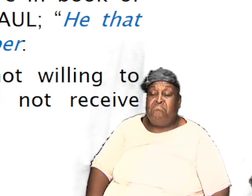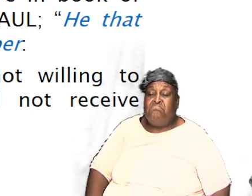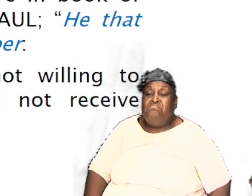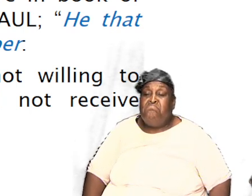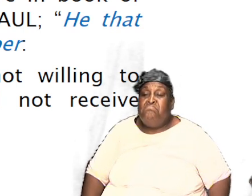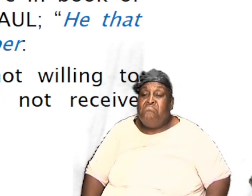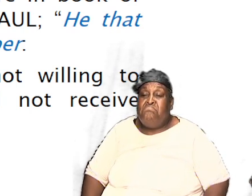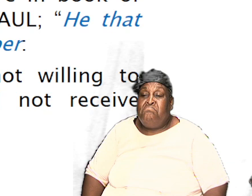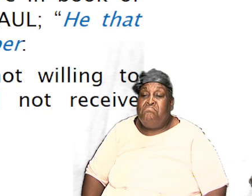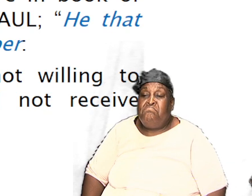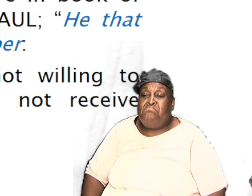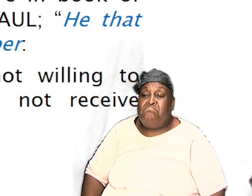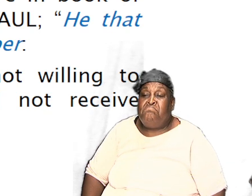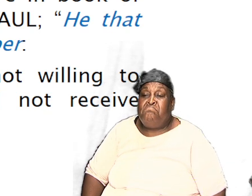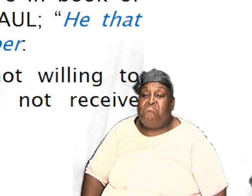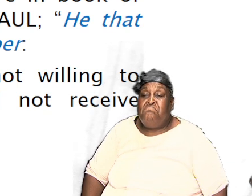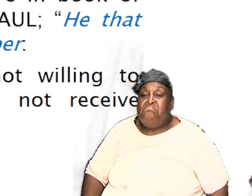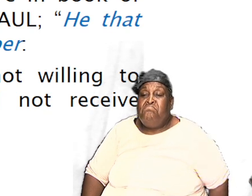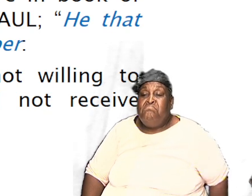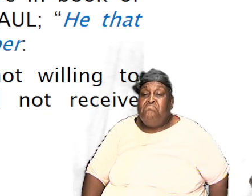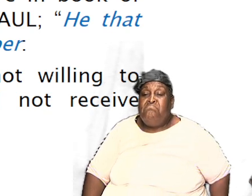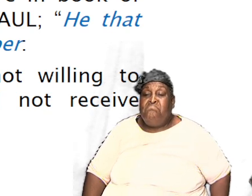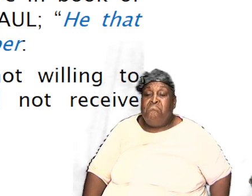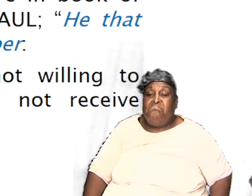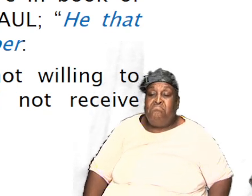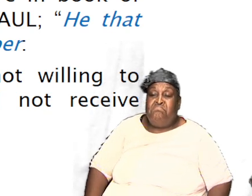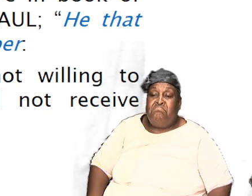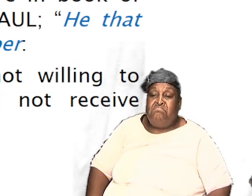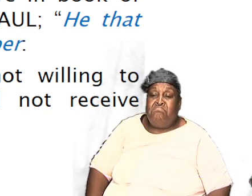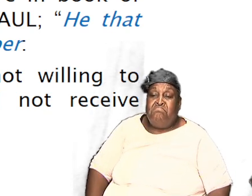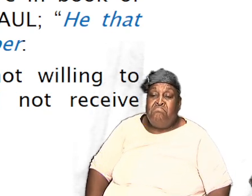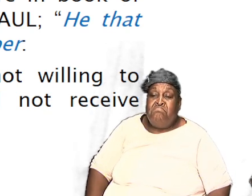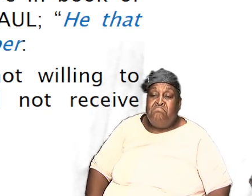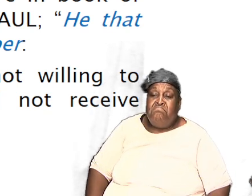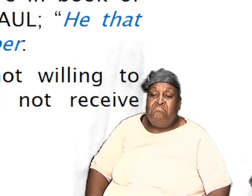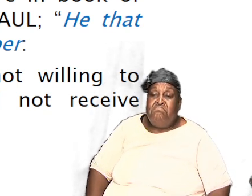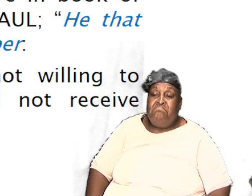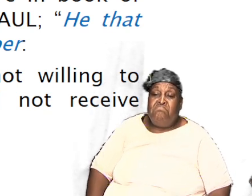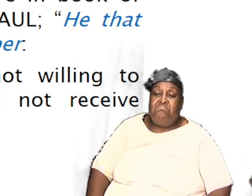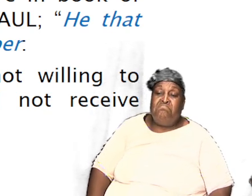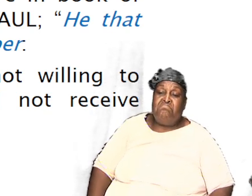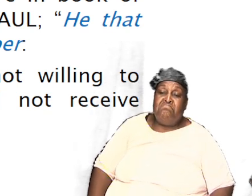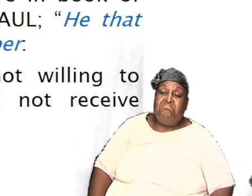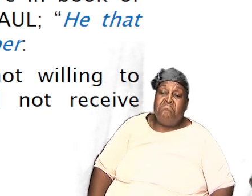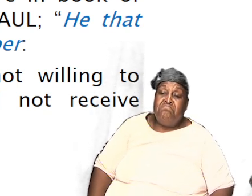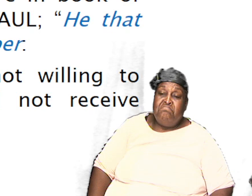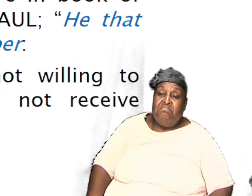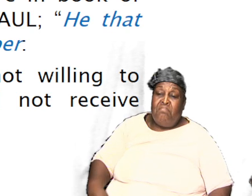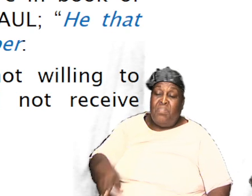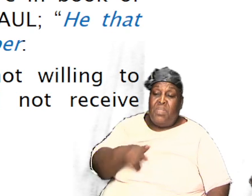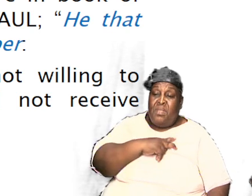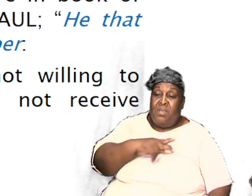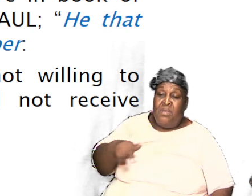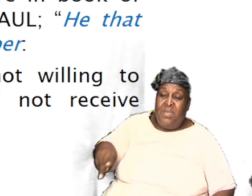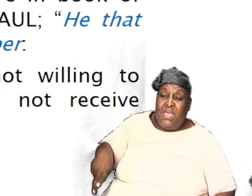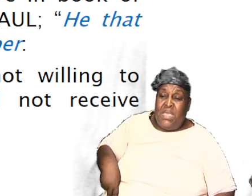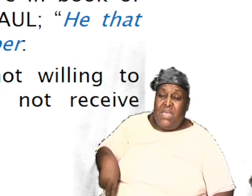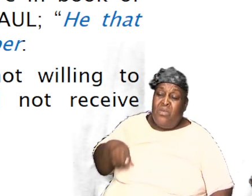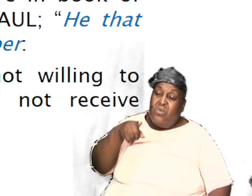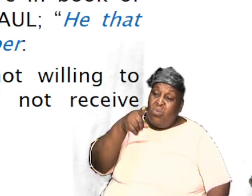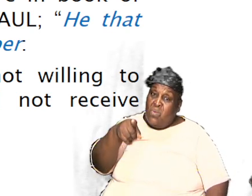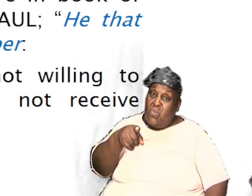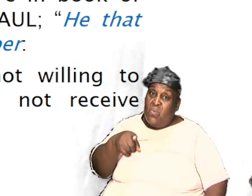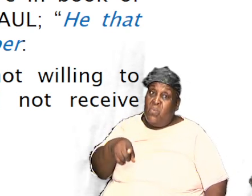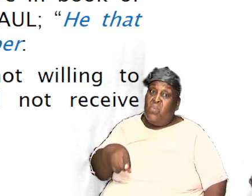in the scripture in the book of Proverbs 28:13, best fit inside, he that covereth his sin shall